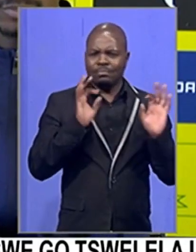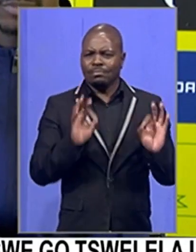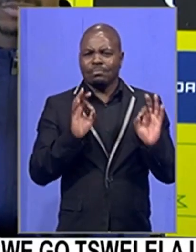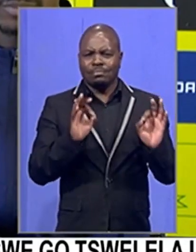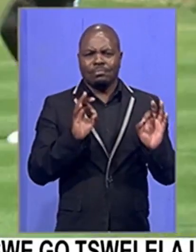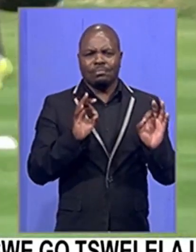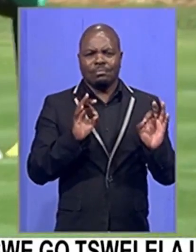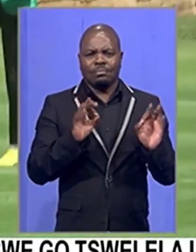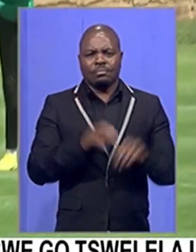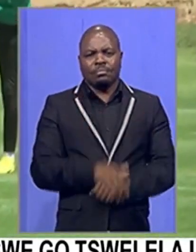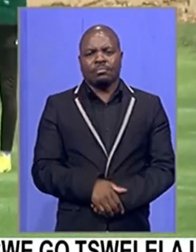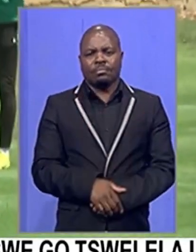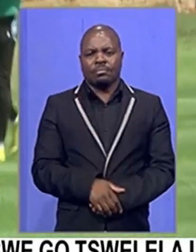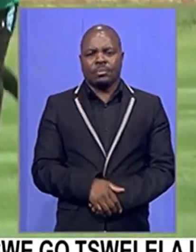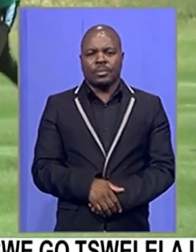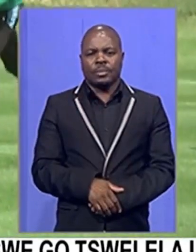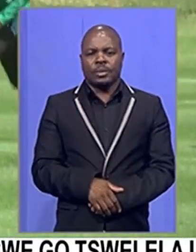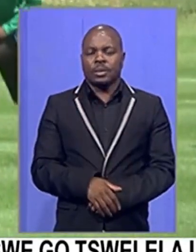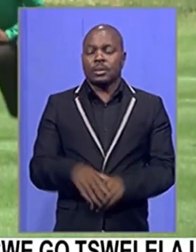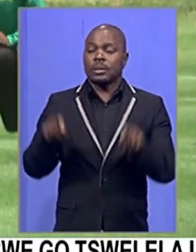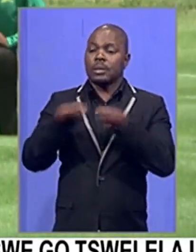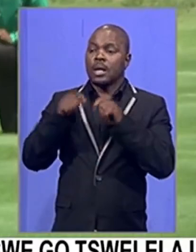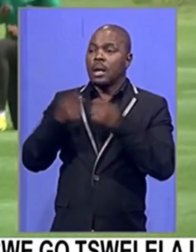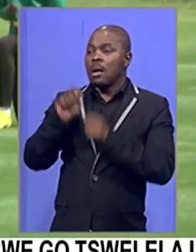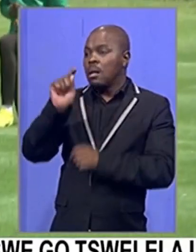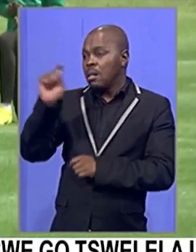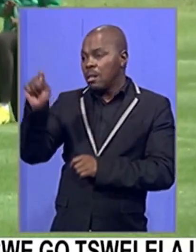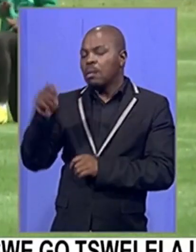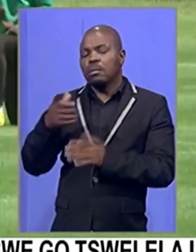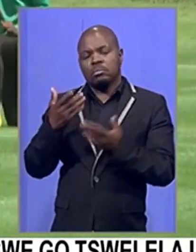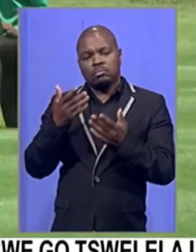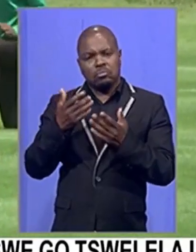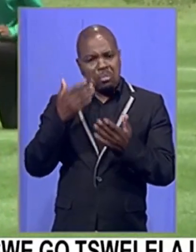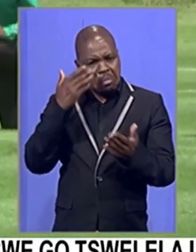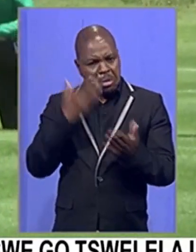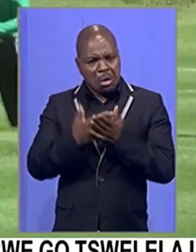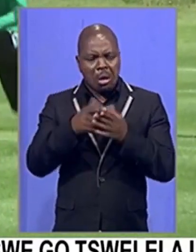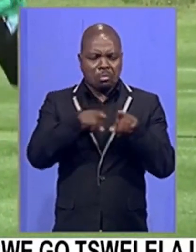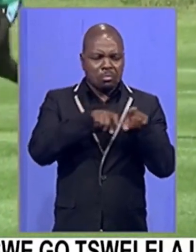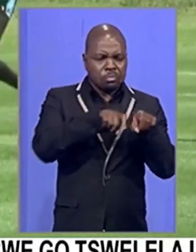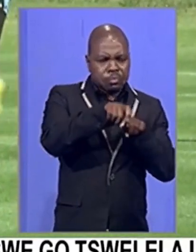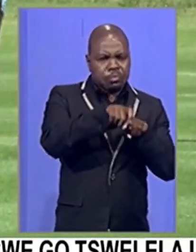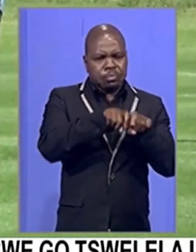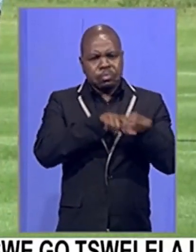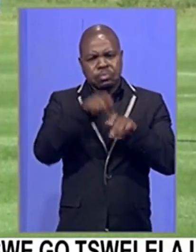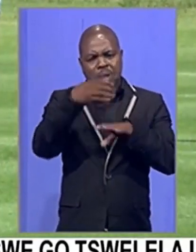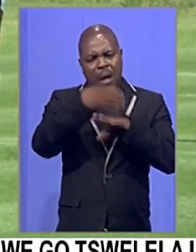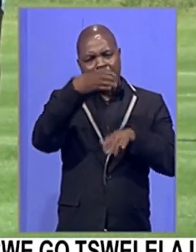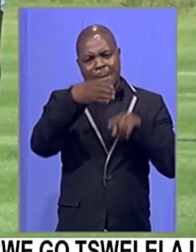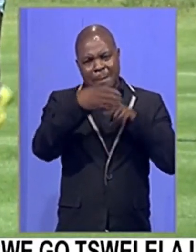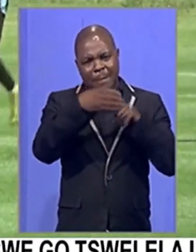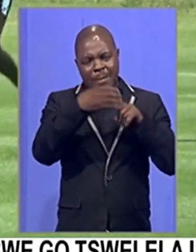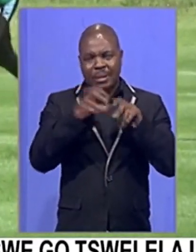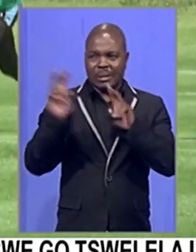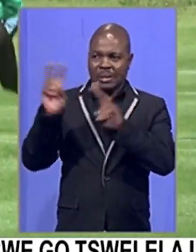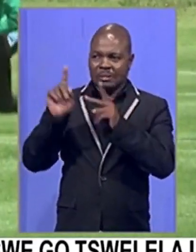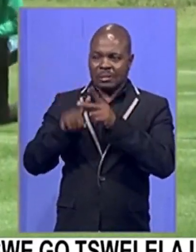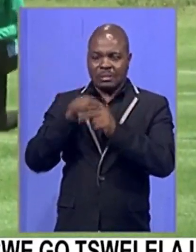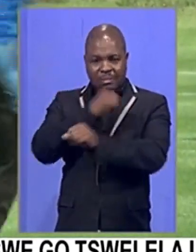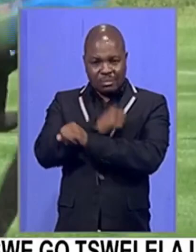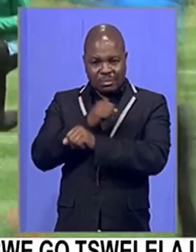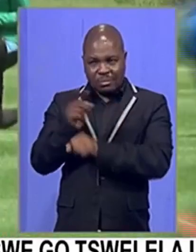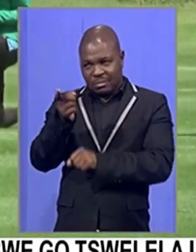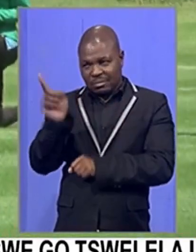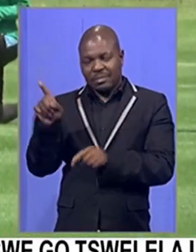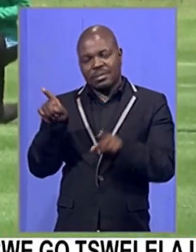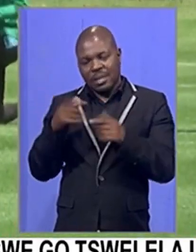of certain things. Dihlopha tše dingwe tšeo di nago le bokgoni bja go ka lwela sefoka sa lliki, Kaizer Chiefs le Orlando Pirates